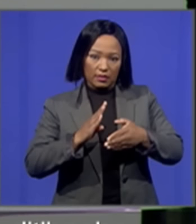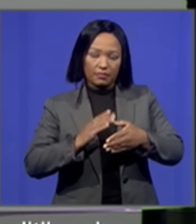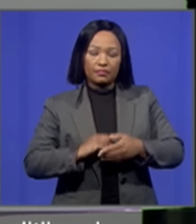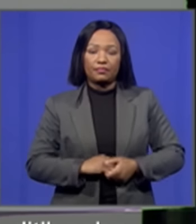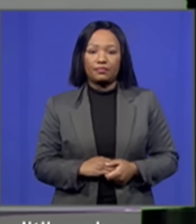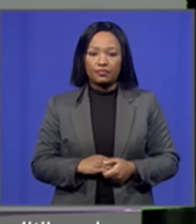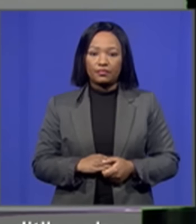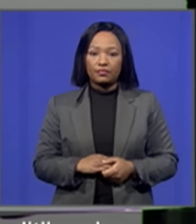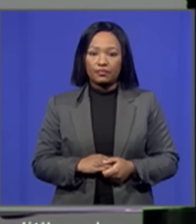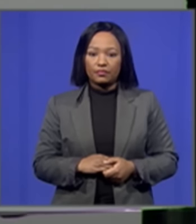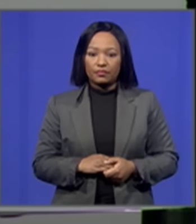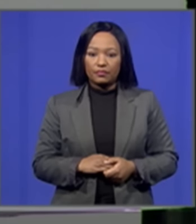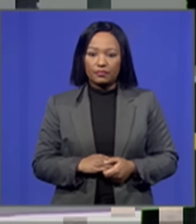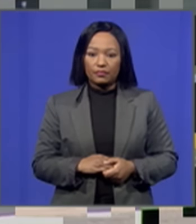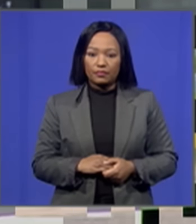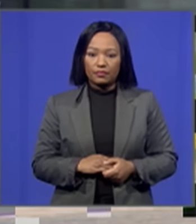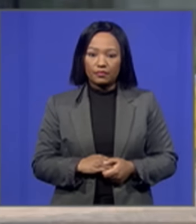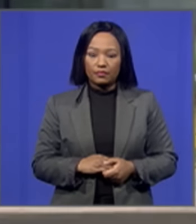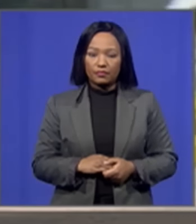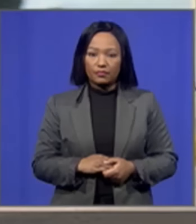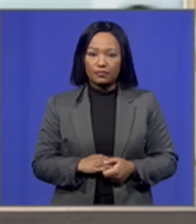eno.